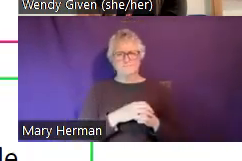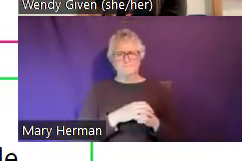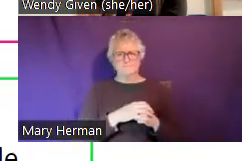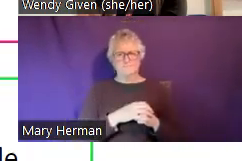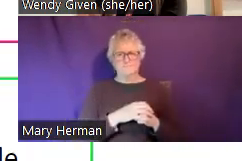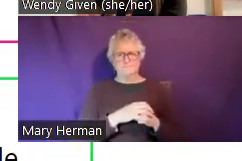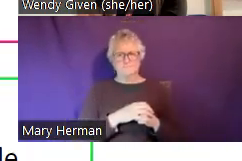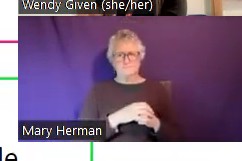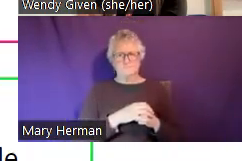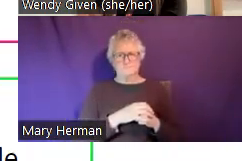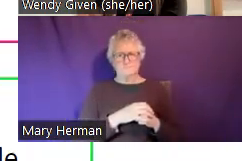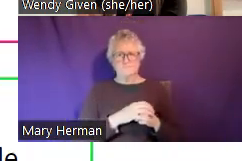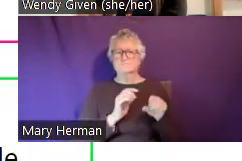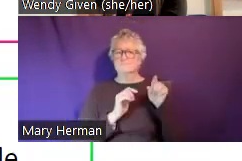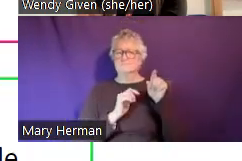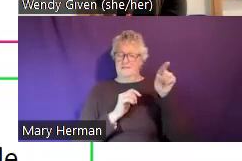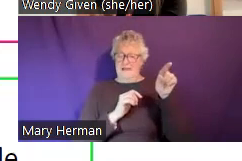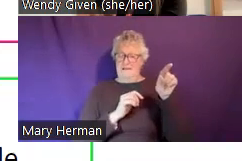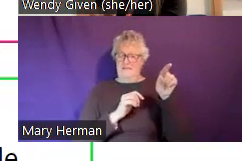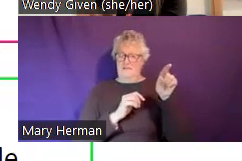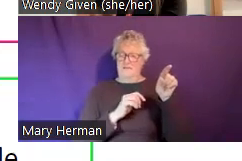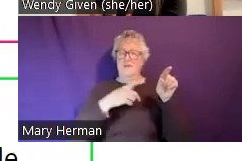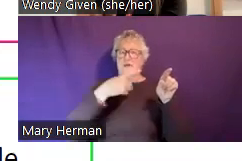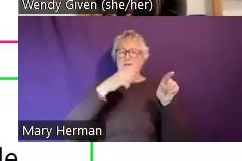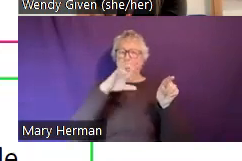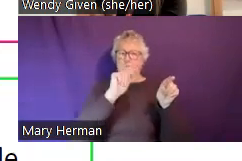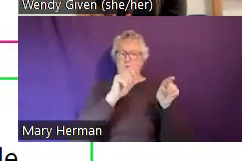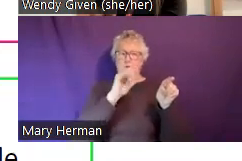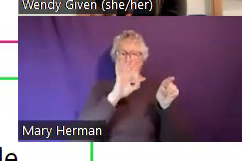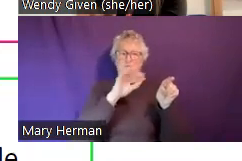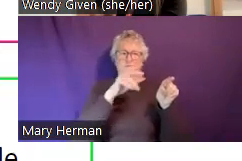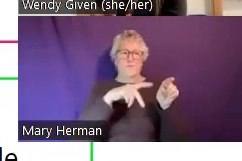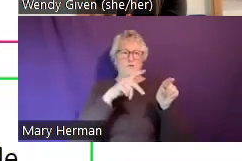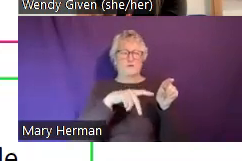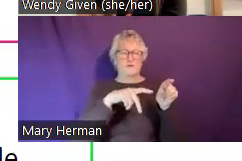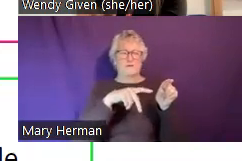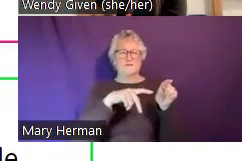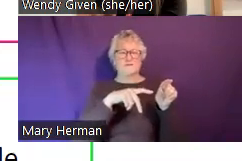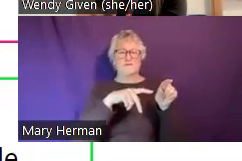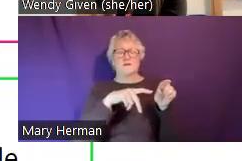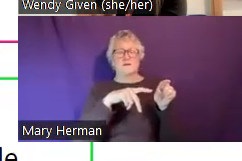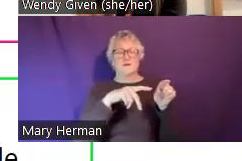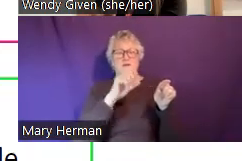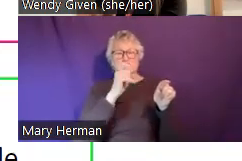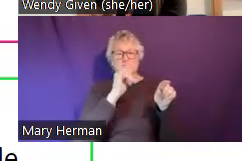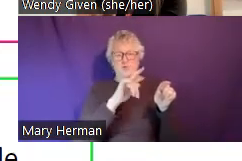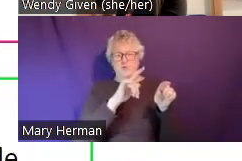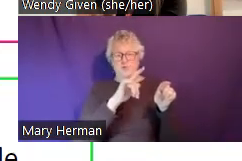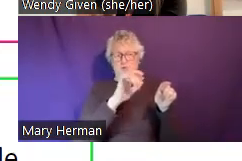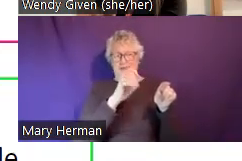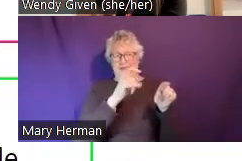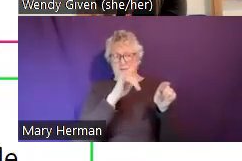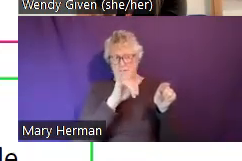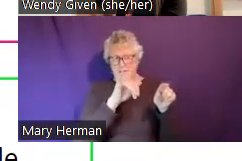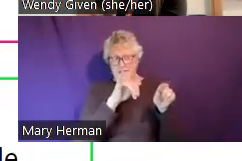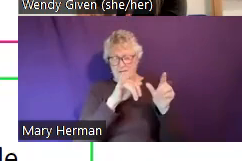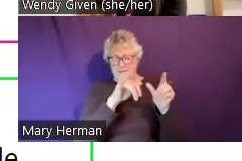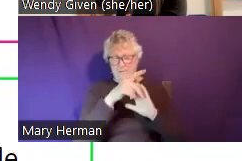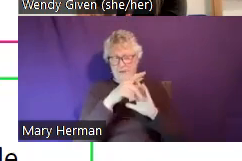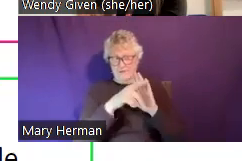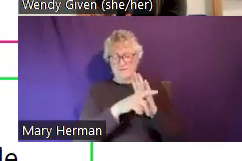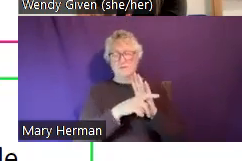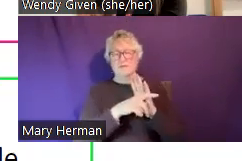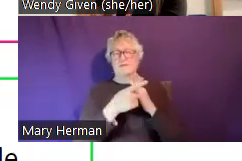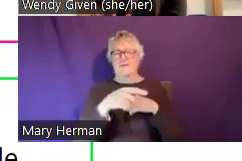That is the Port of Portland social equity policy promotes social equity using a racial